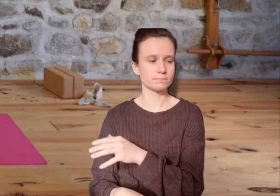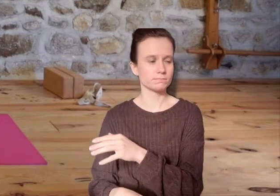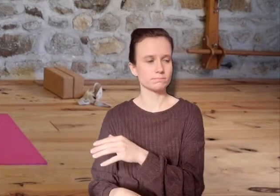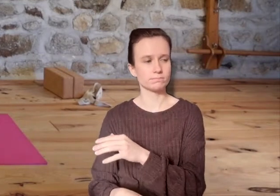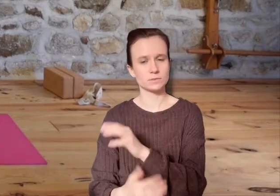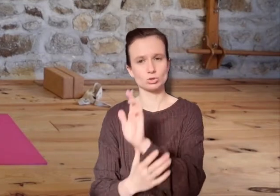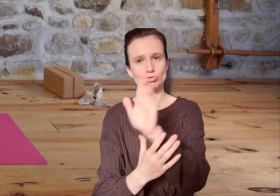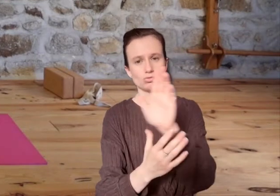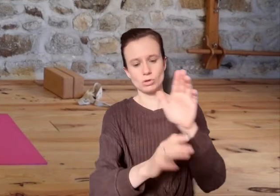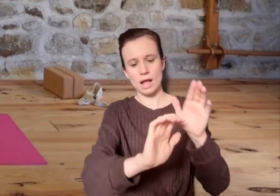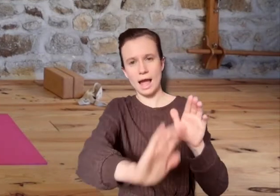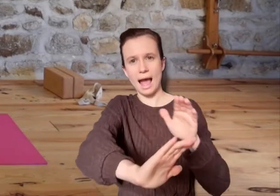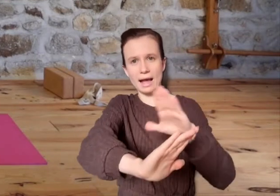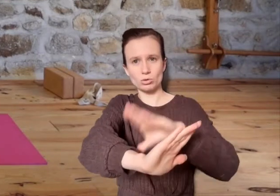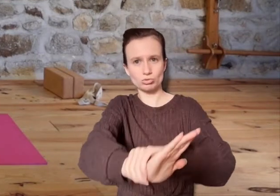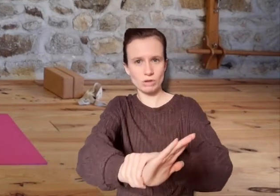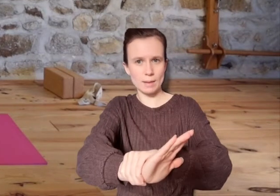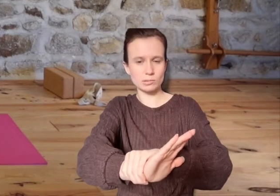ankle.